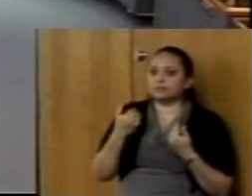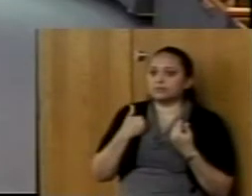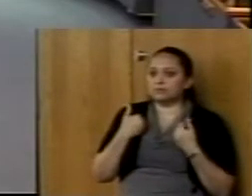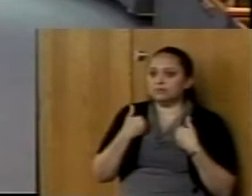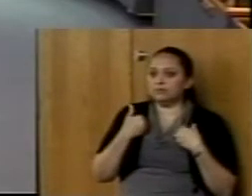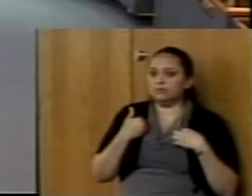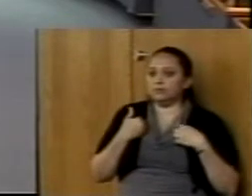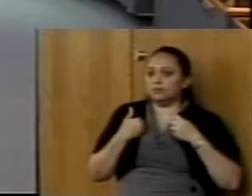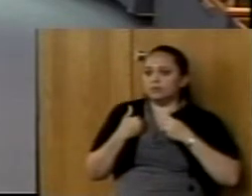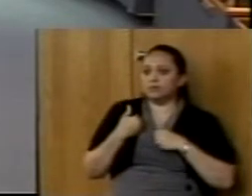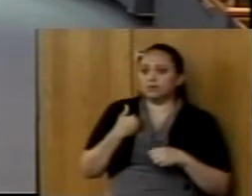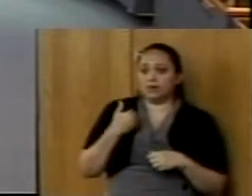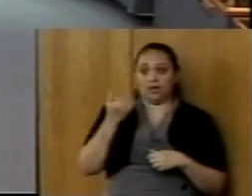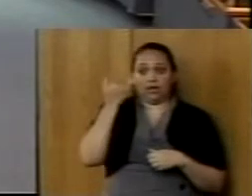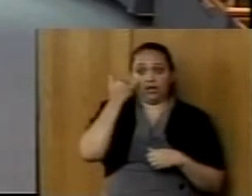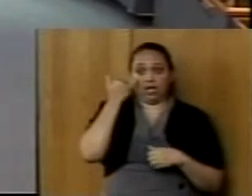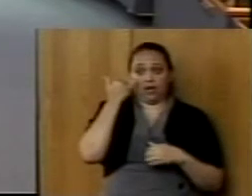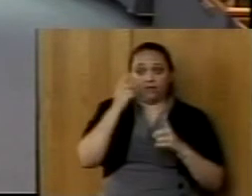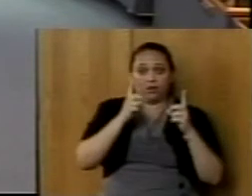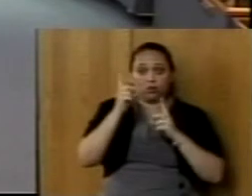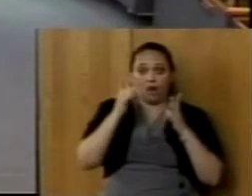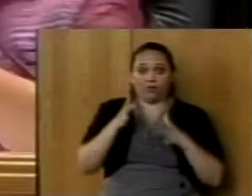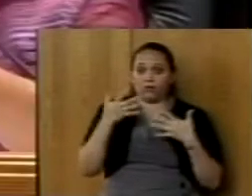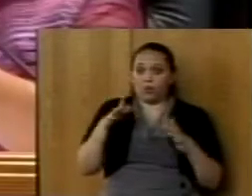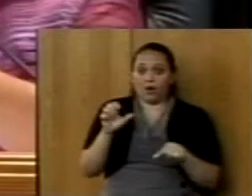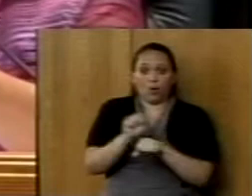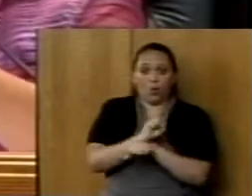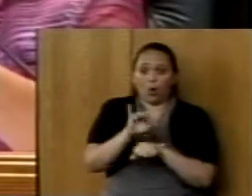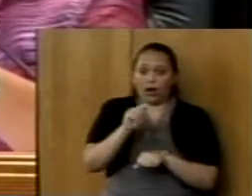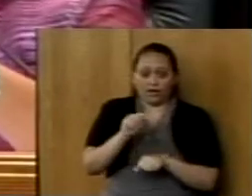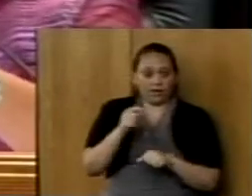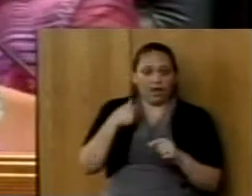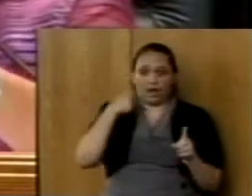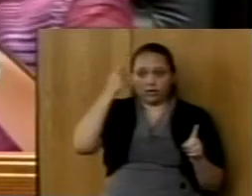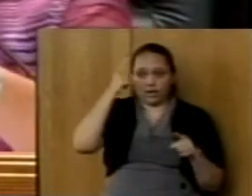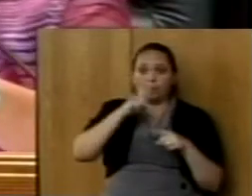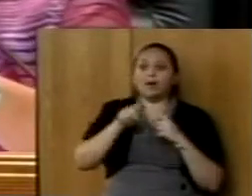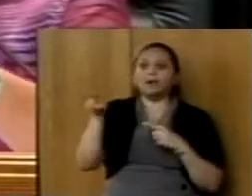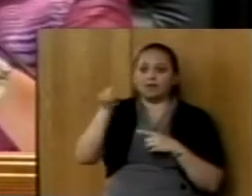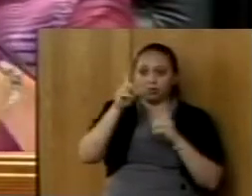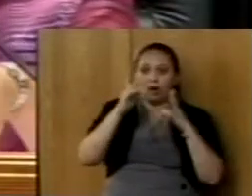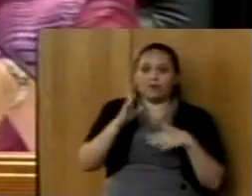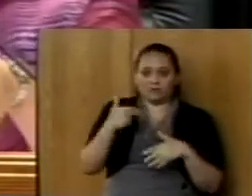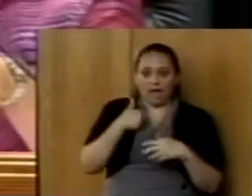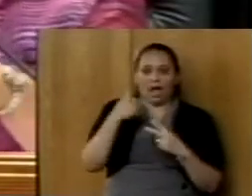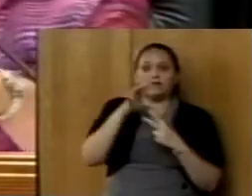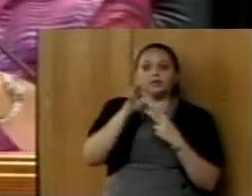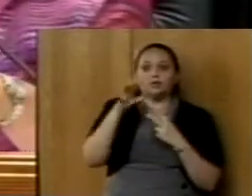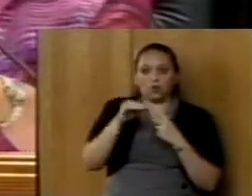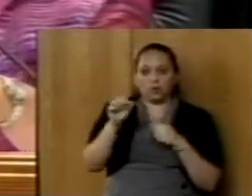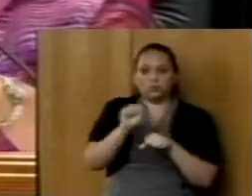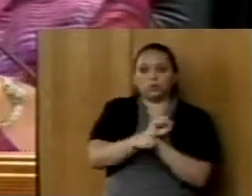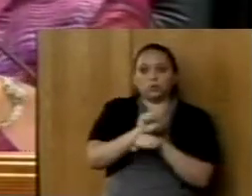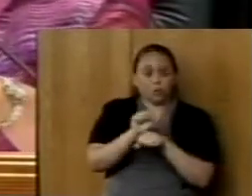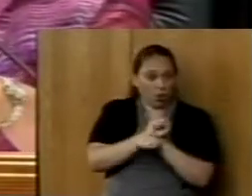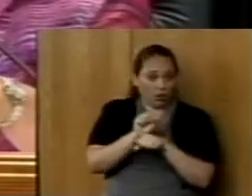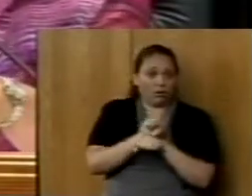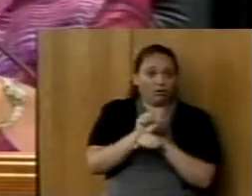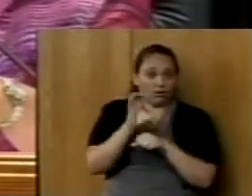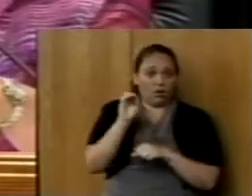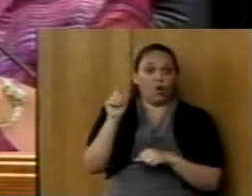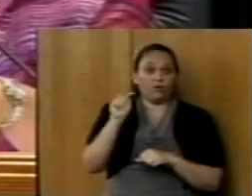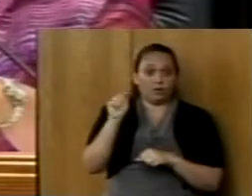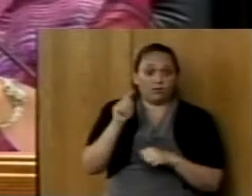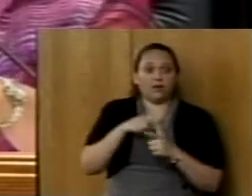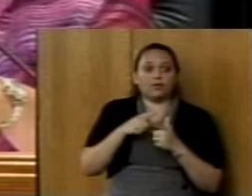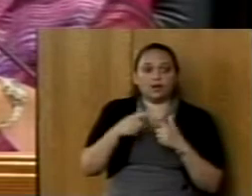I mean, if they don't want to work it, I totally understand. True. But they have a choice to work their 40-hour week. Opportunity. Okay. And then we saw